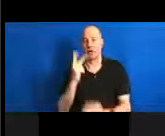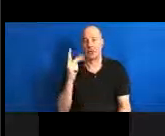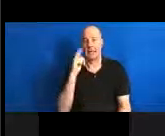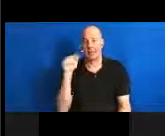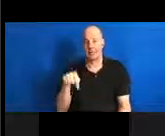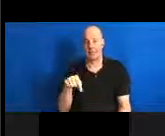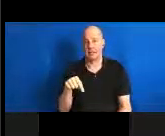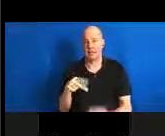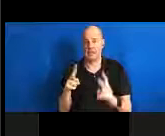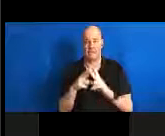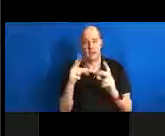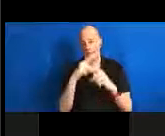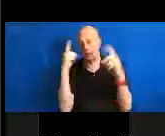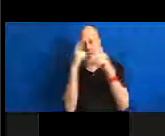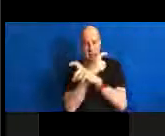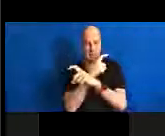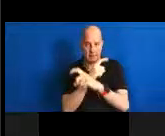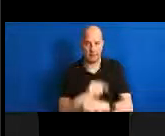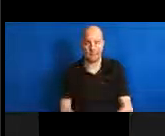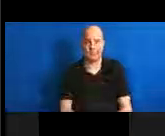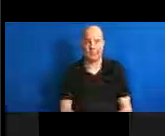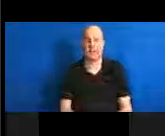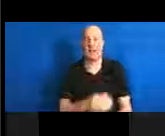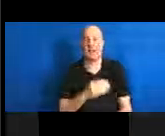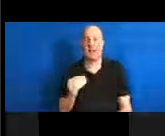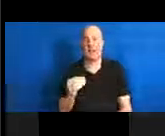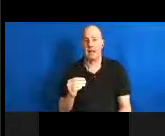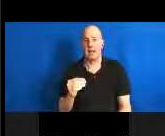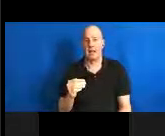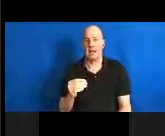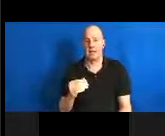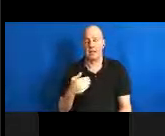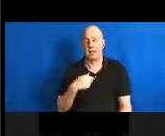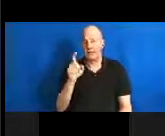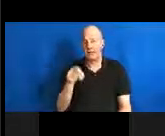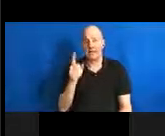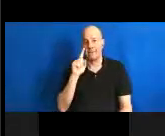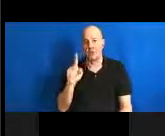very complex, and there's a need to be very